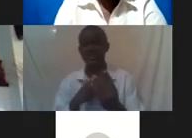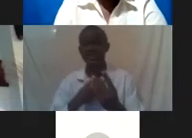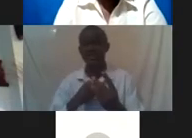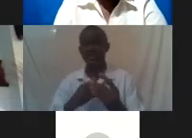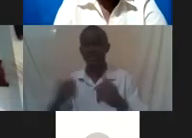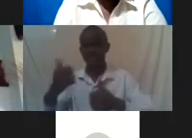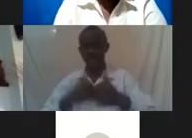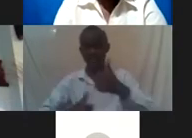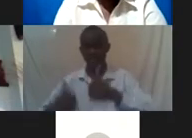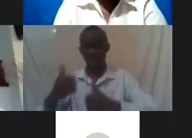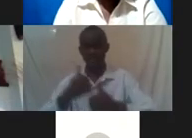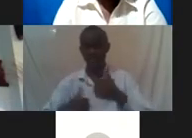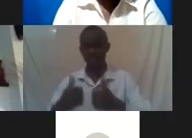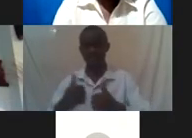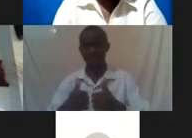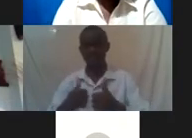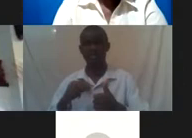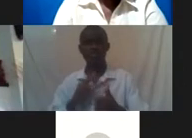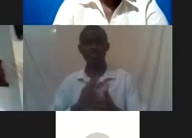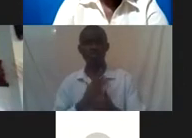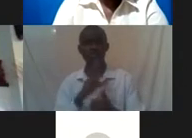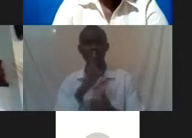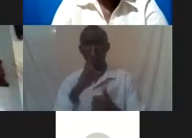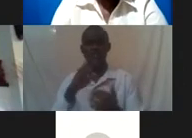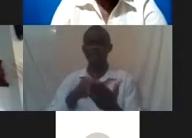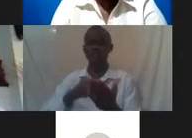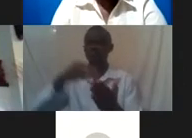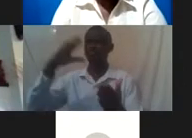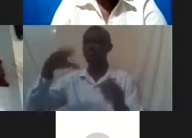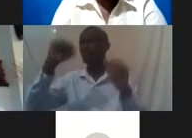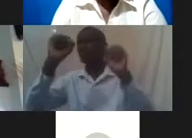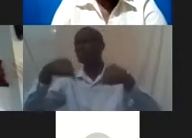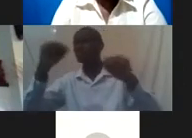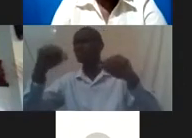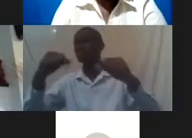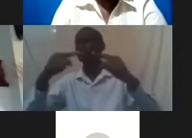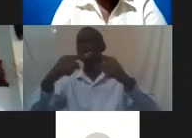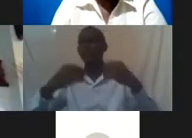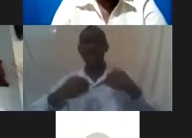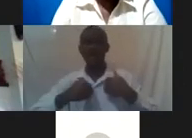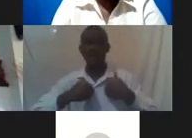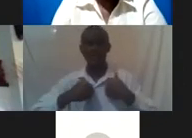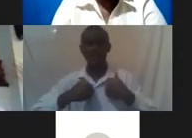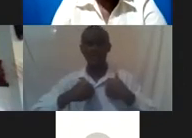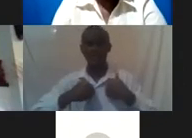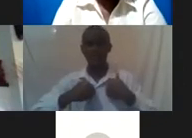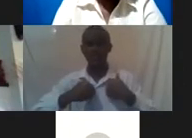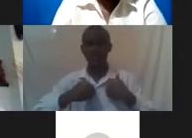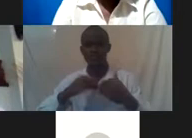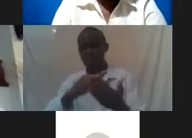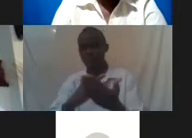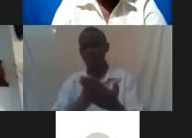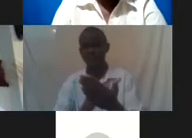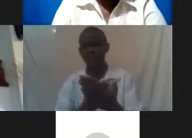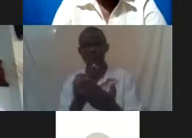activities, we are most likely to have some of